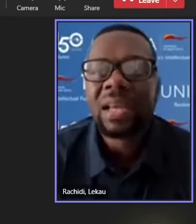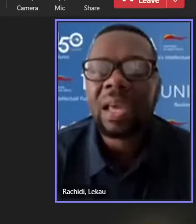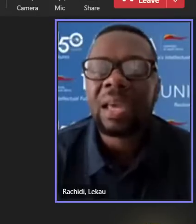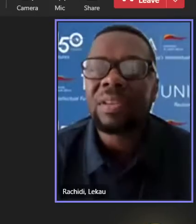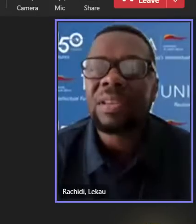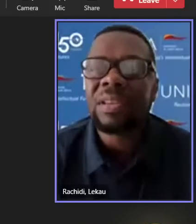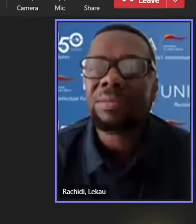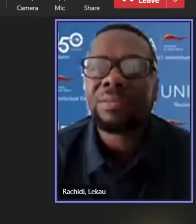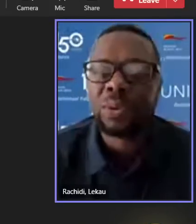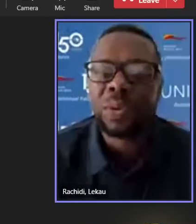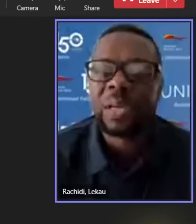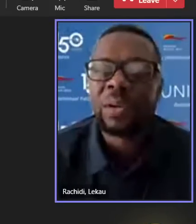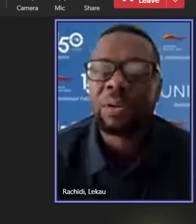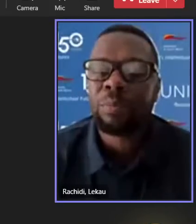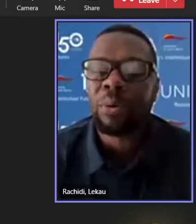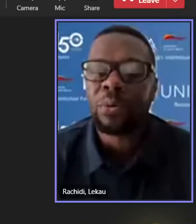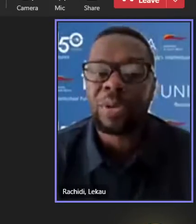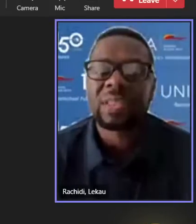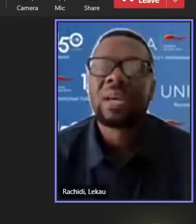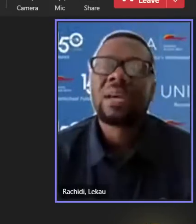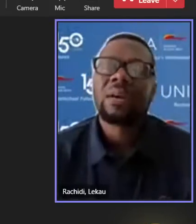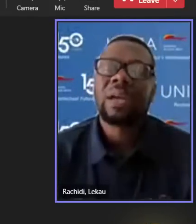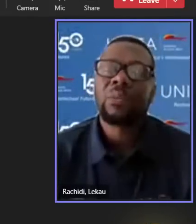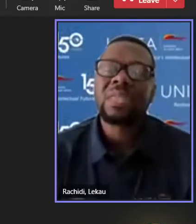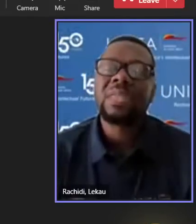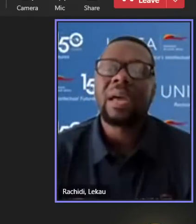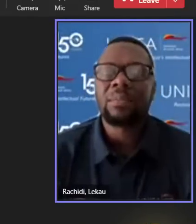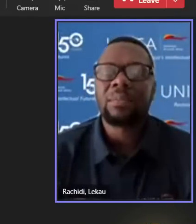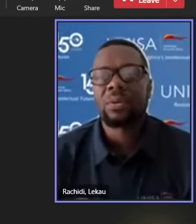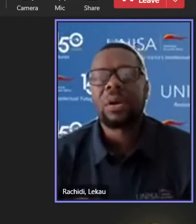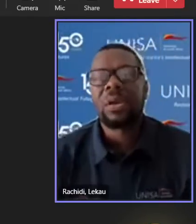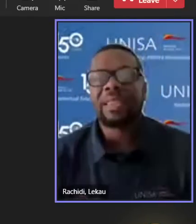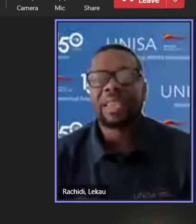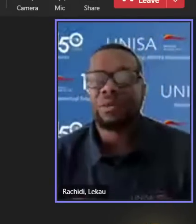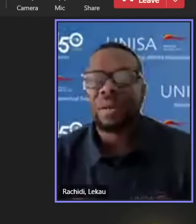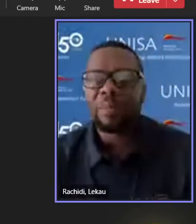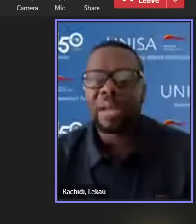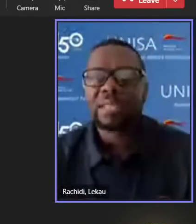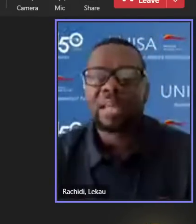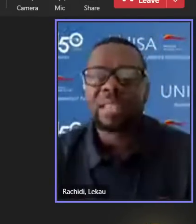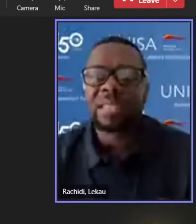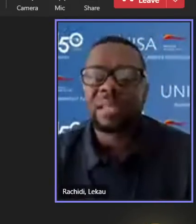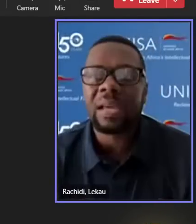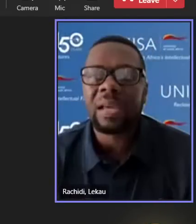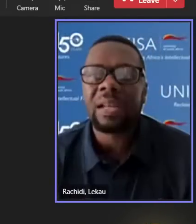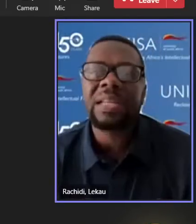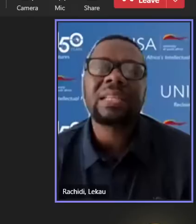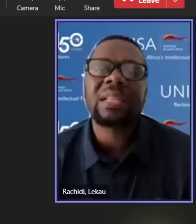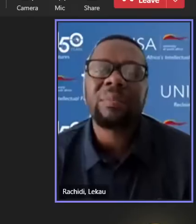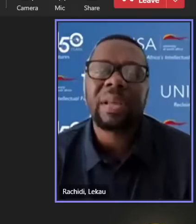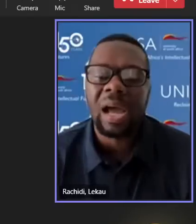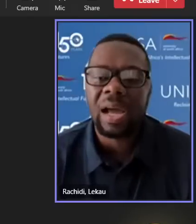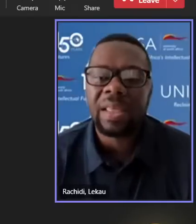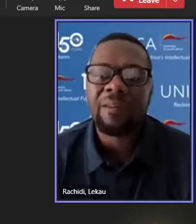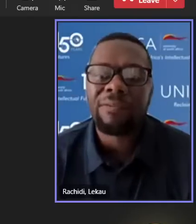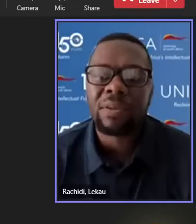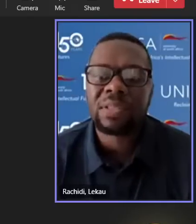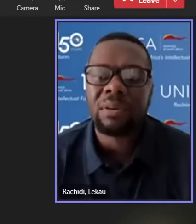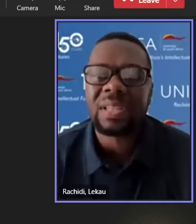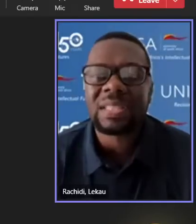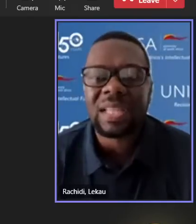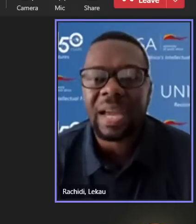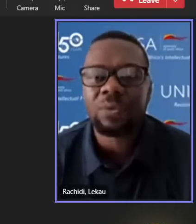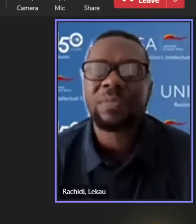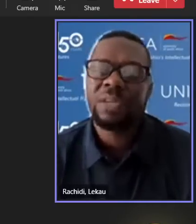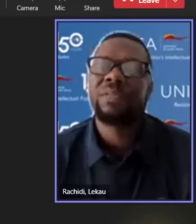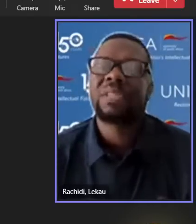acquired, even if you are not born with them. So thank you very much. This, ladies and gentlemen, are the